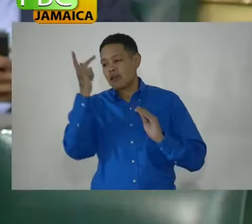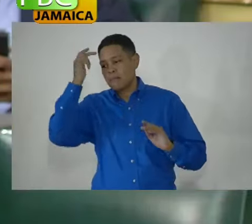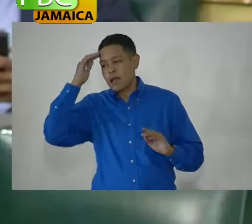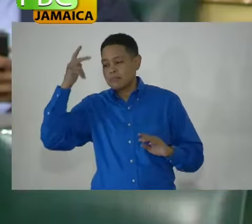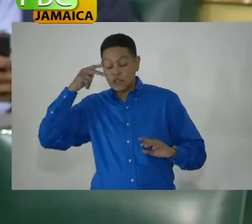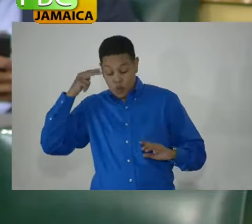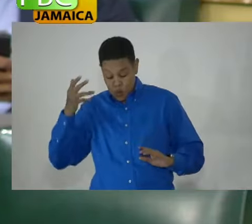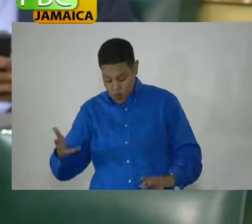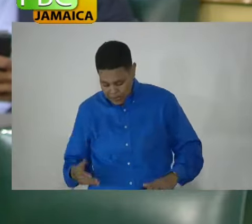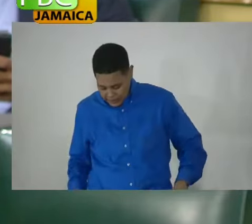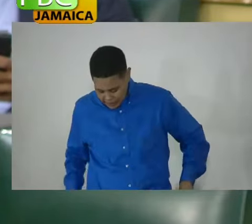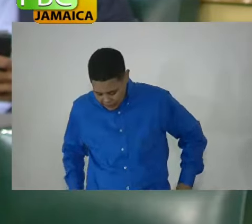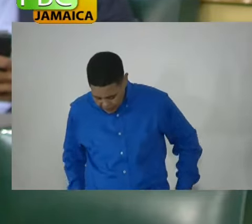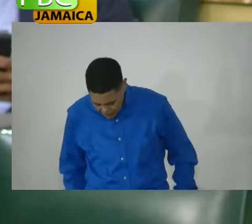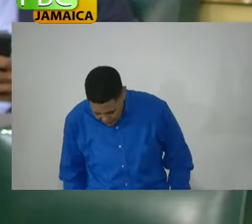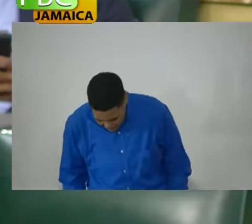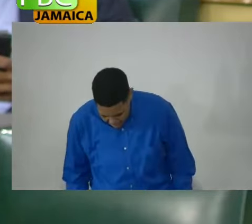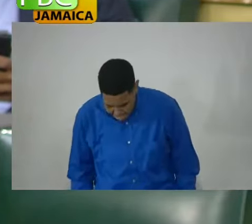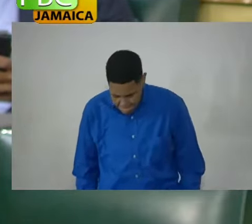Minister Andrew Holness.